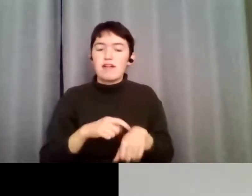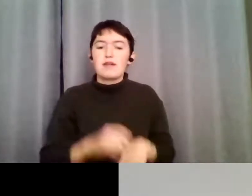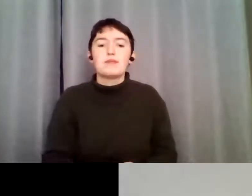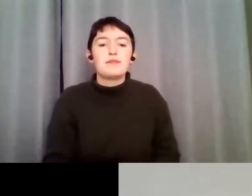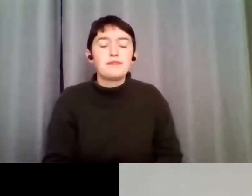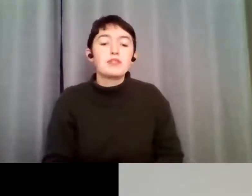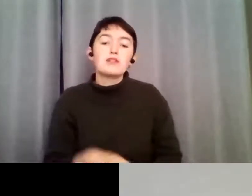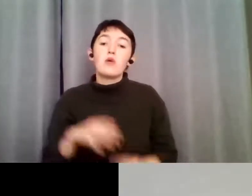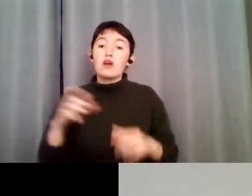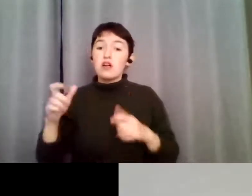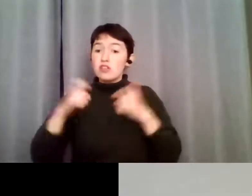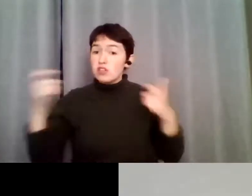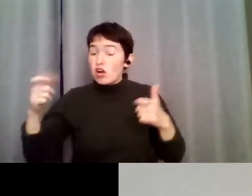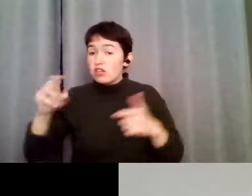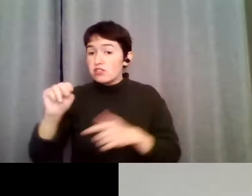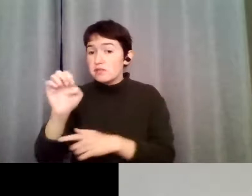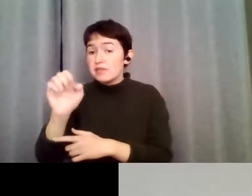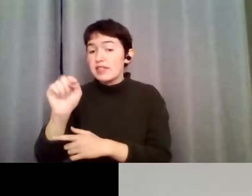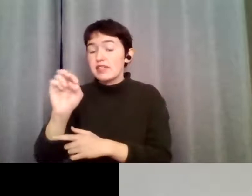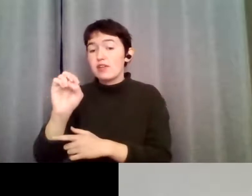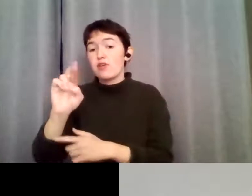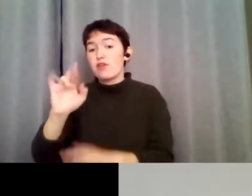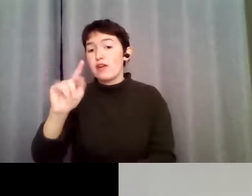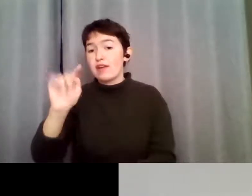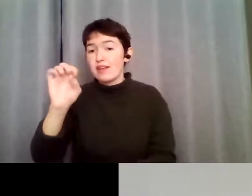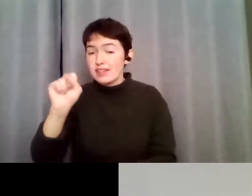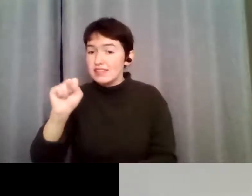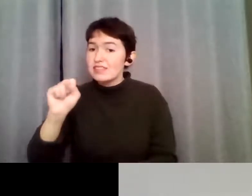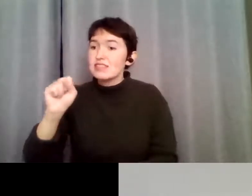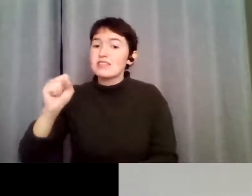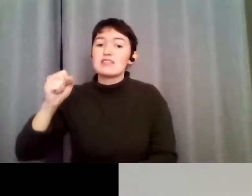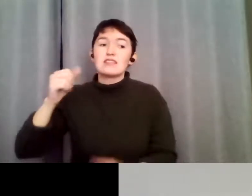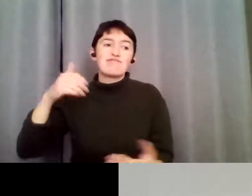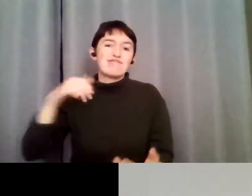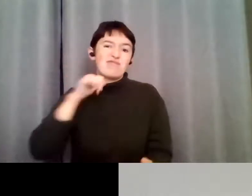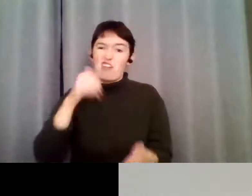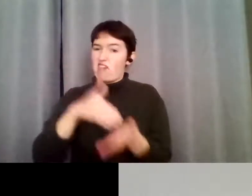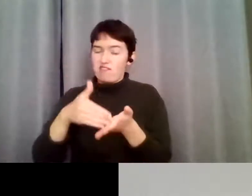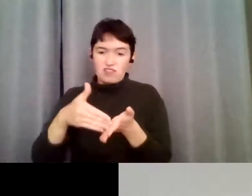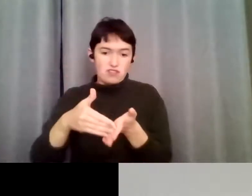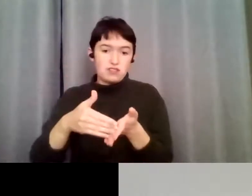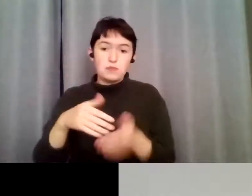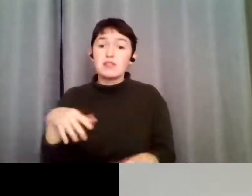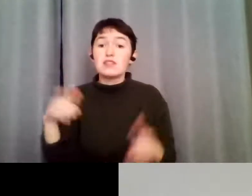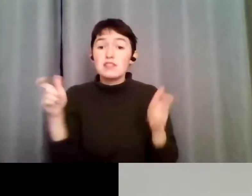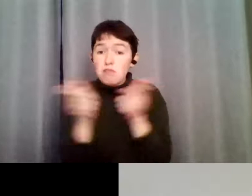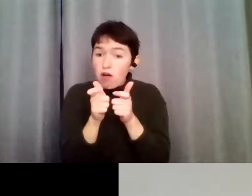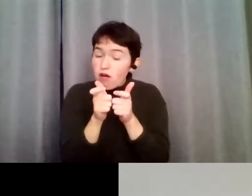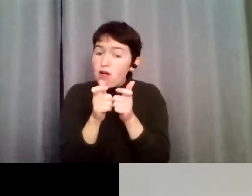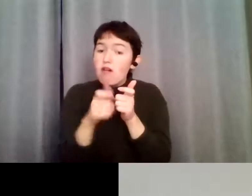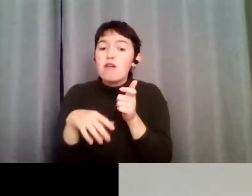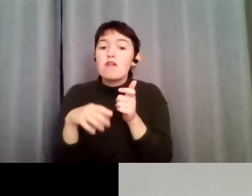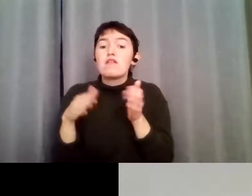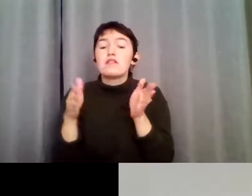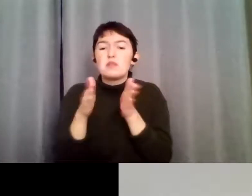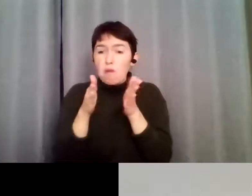rarely, but smaller ones. So the smaller a meteorite, or the smaller the size of meteorite you're thinking of, the more